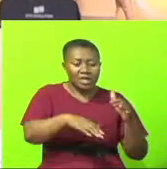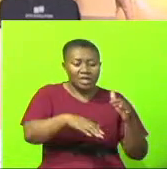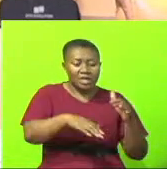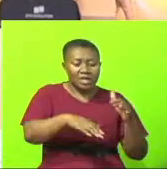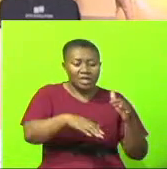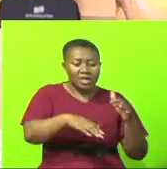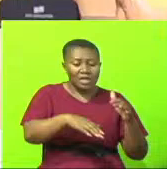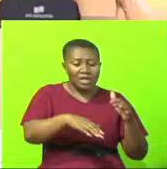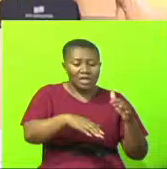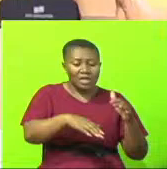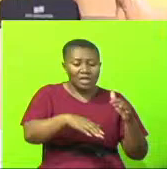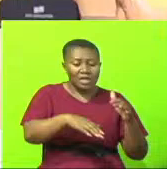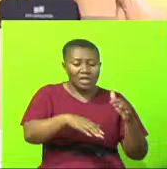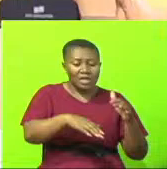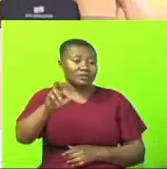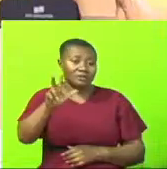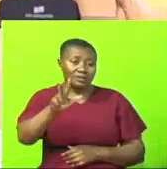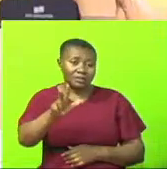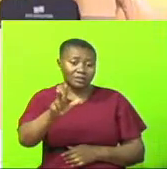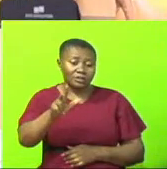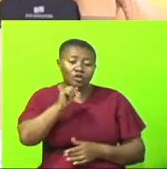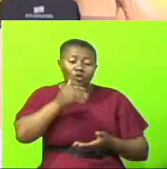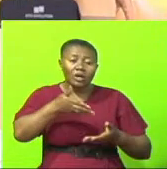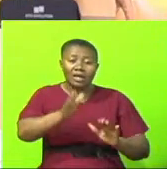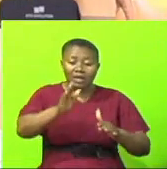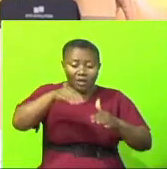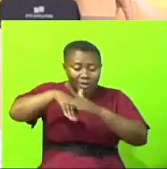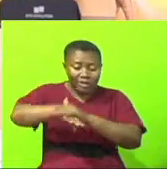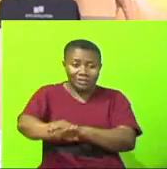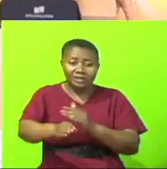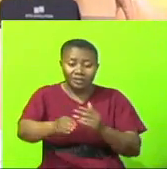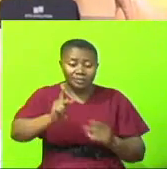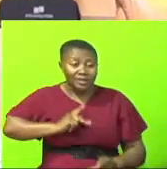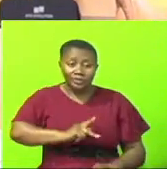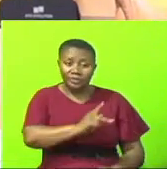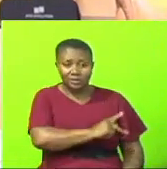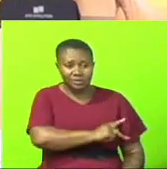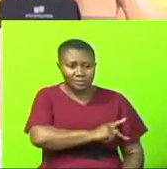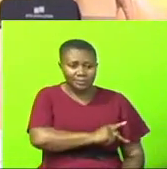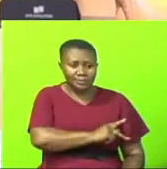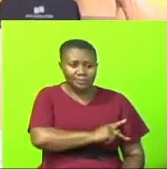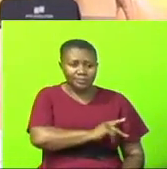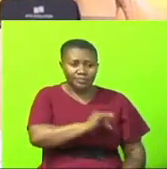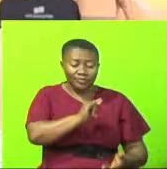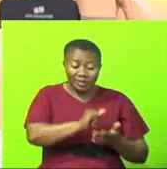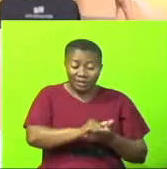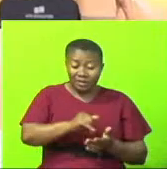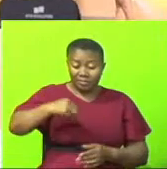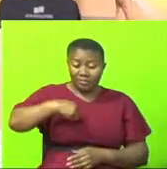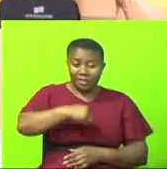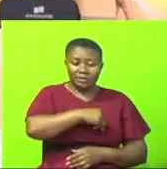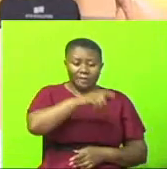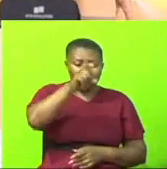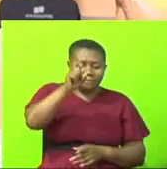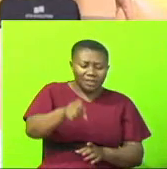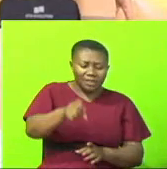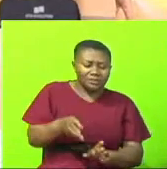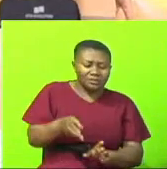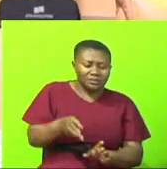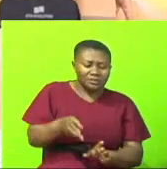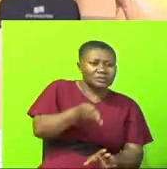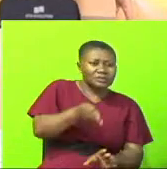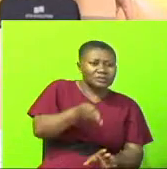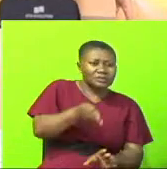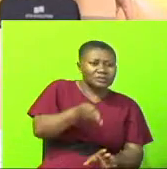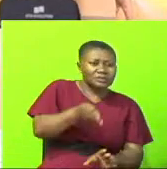behoves on that member not to step foot in this House. That member must vacate the seat as